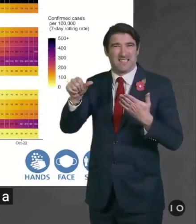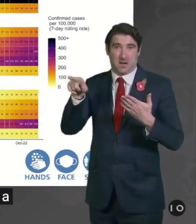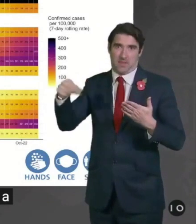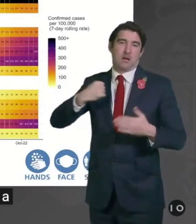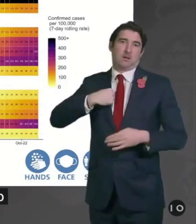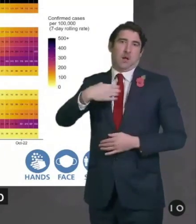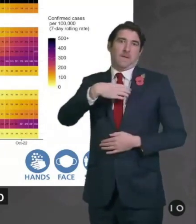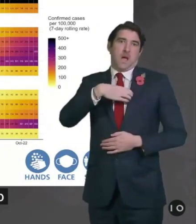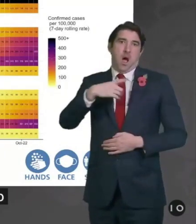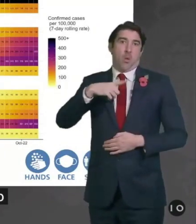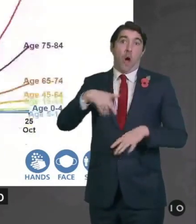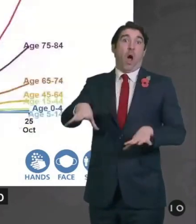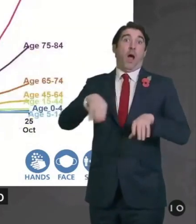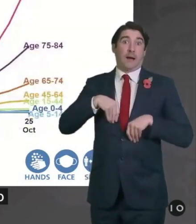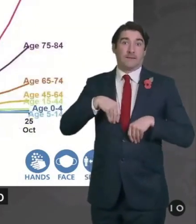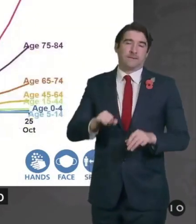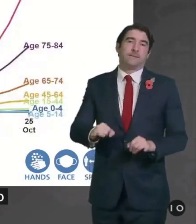into the NHS. Next slide, please.